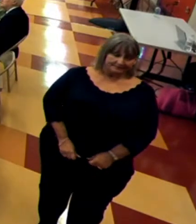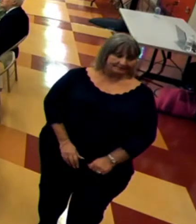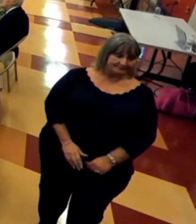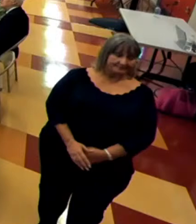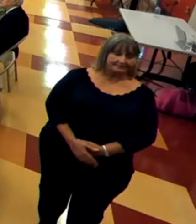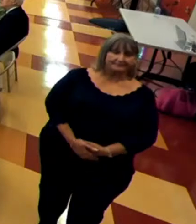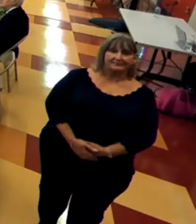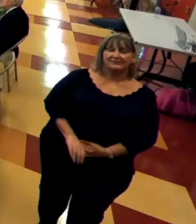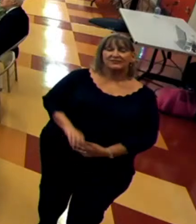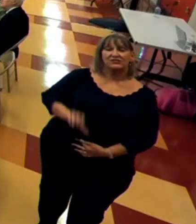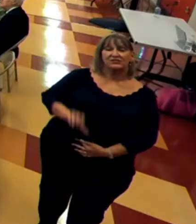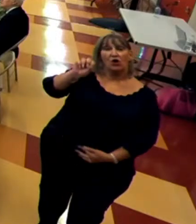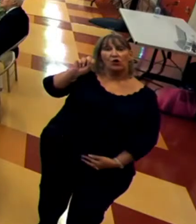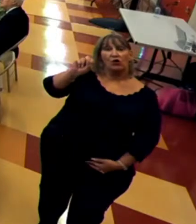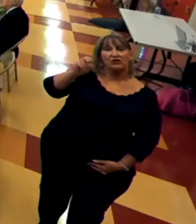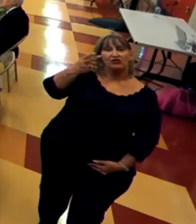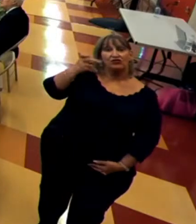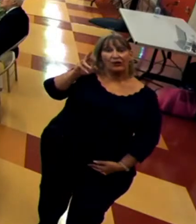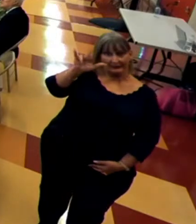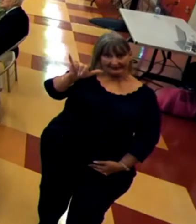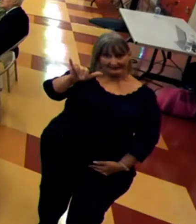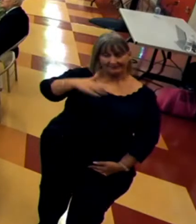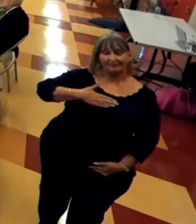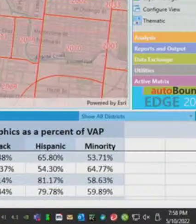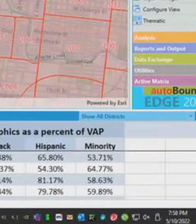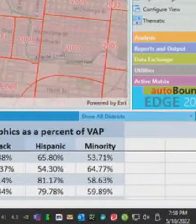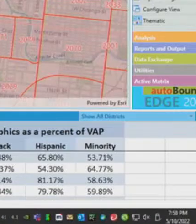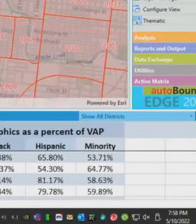So Sherry, if you could put back.